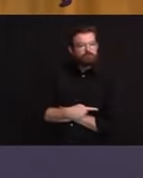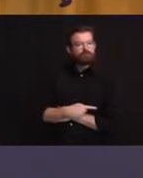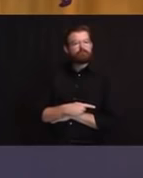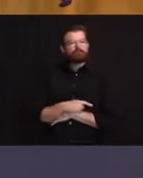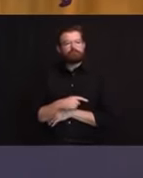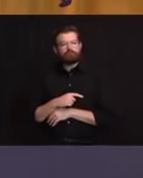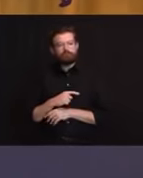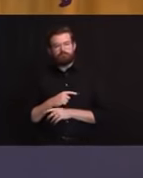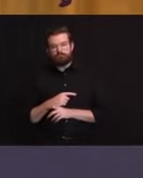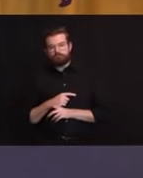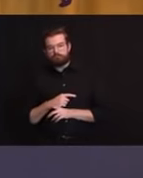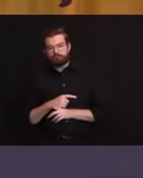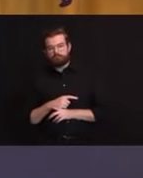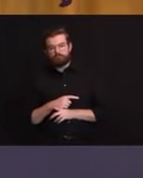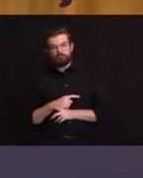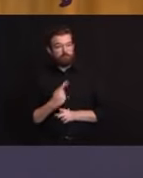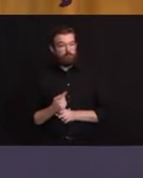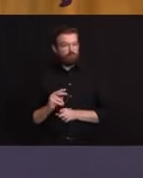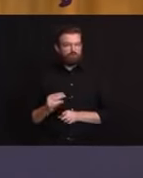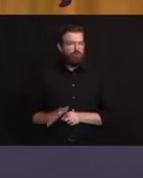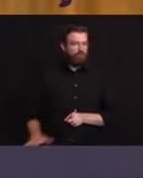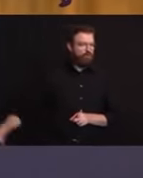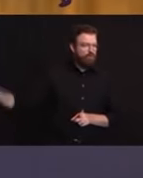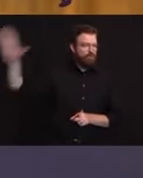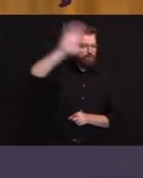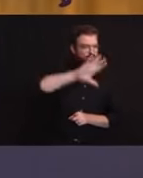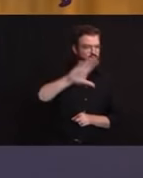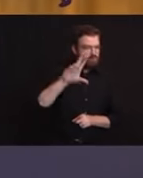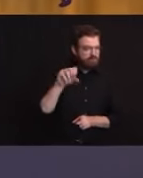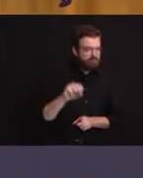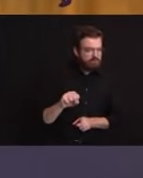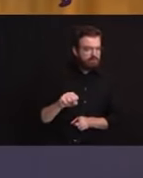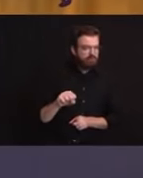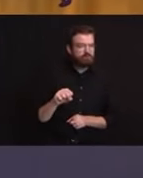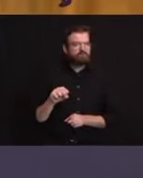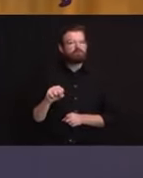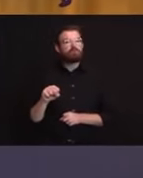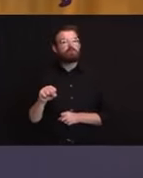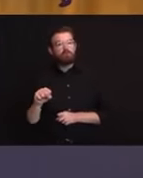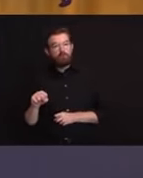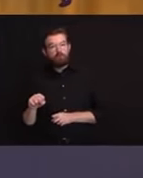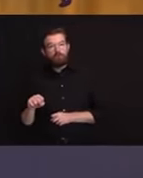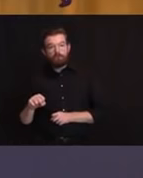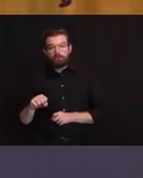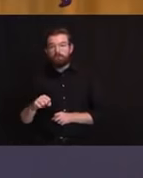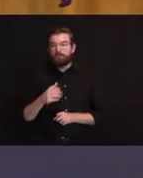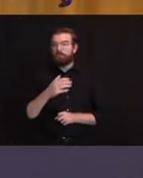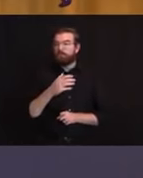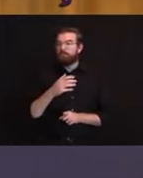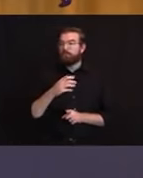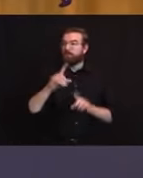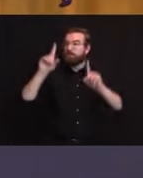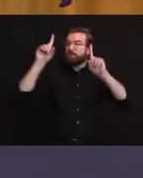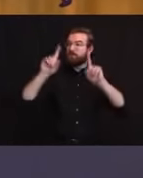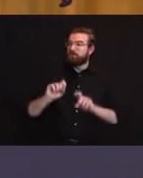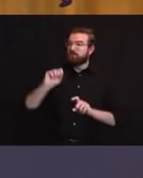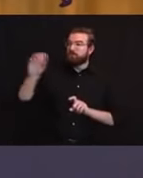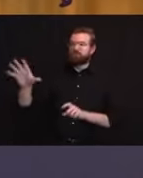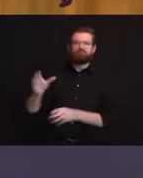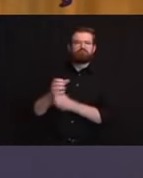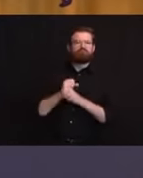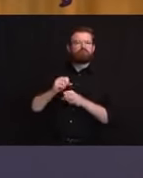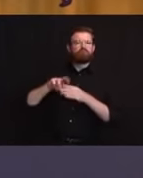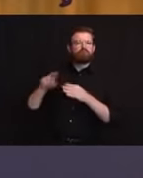Jersey, that we as a nation cracked the back on the testing turnaround time, against some labs better than others, and that we hopefully